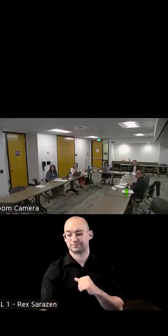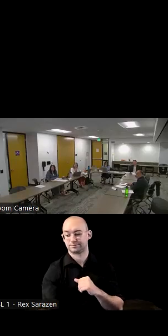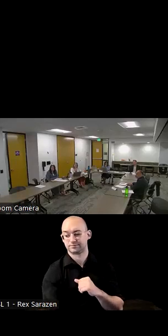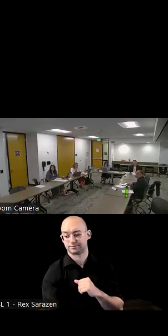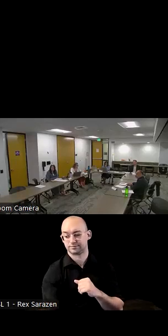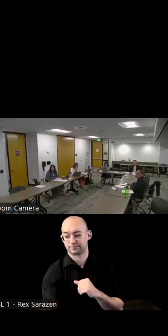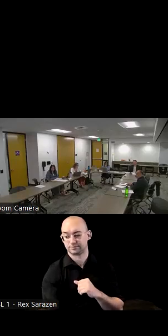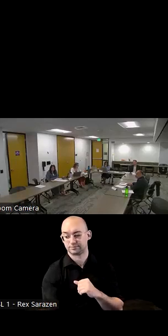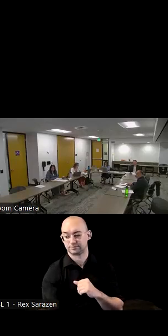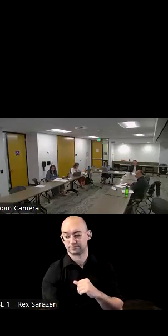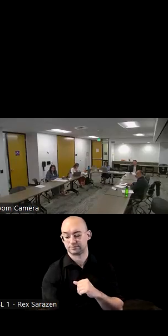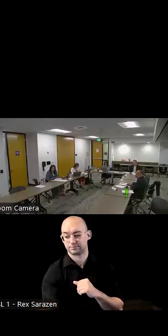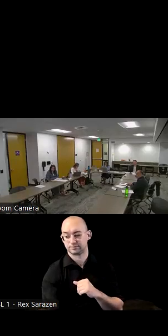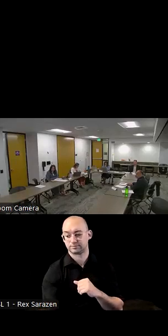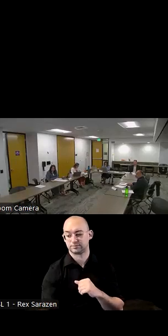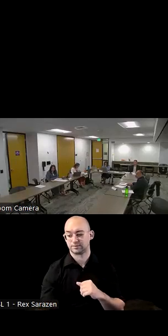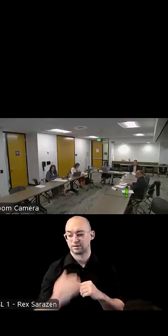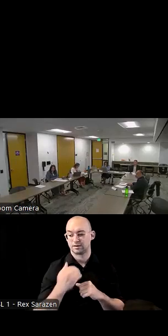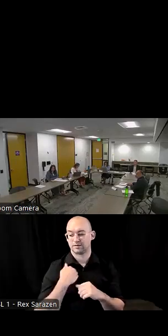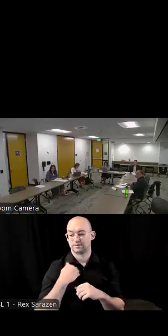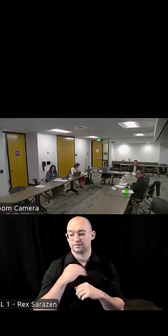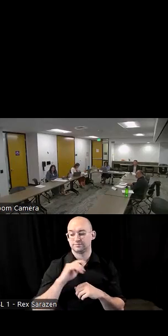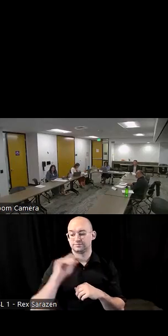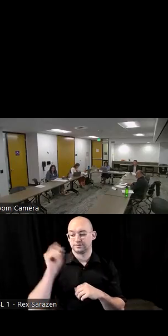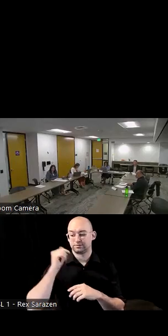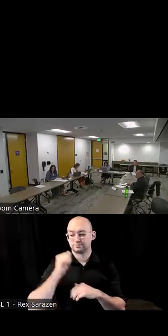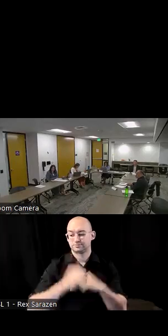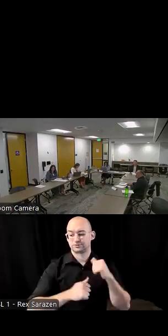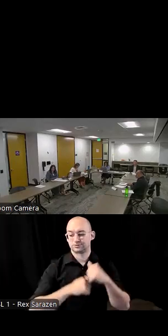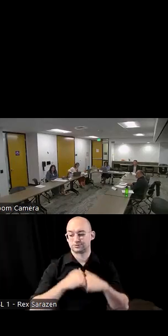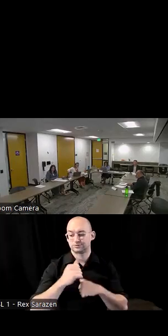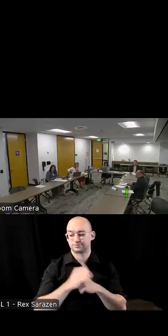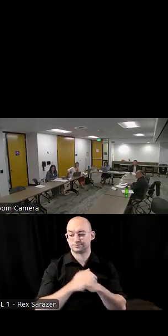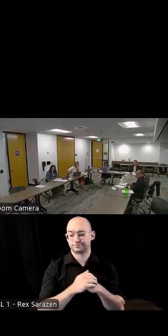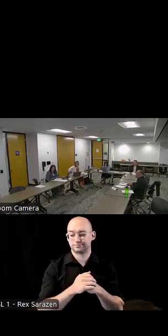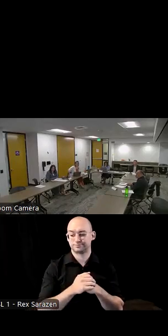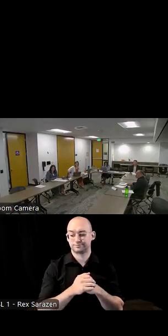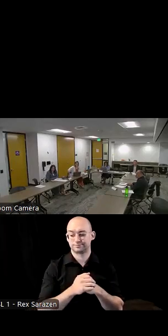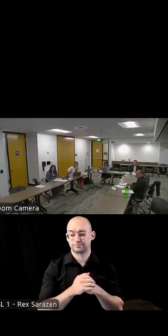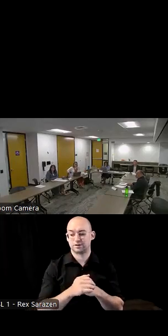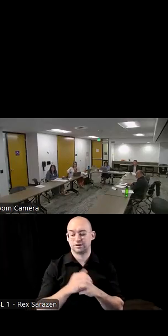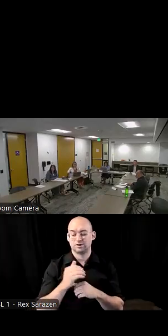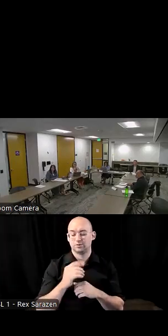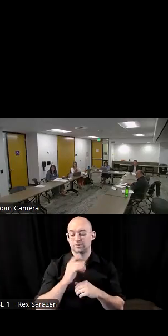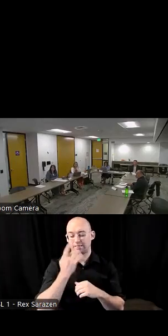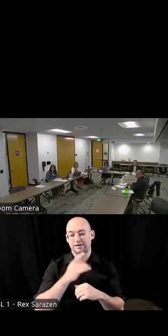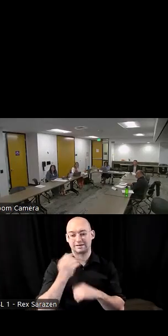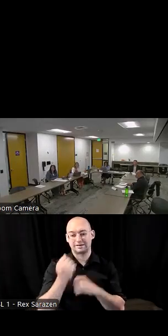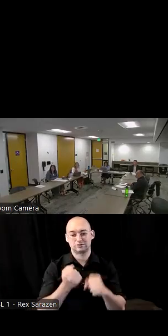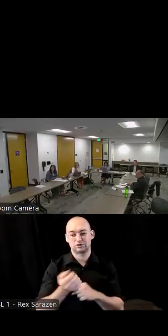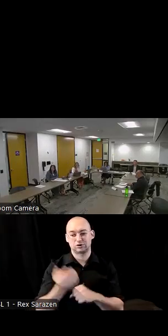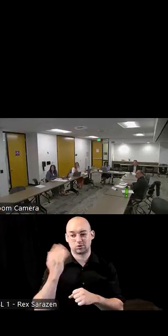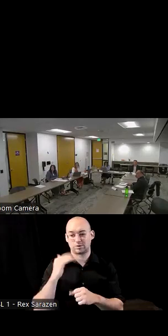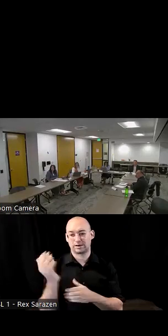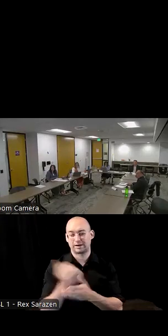So really where we start is having a governance structure in place. And we were very fortunate 2 years ago to receive a grant from the